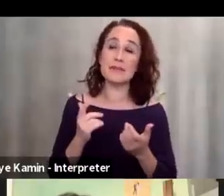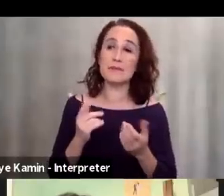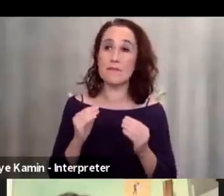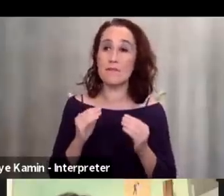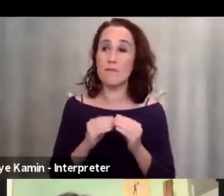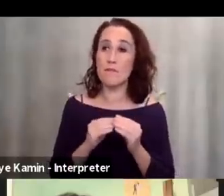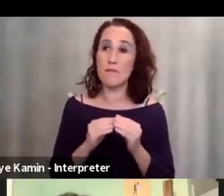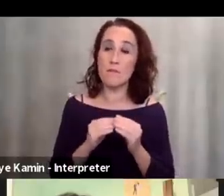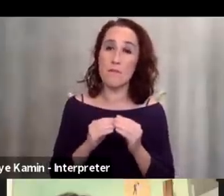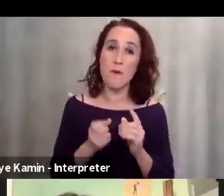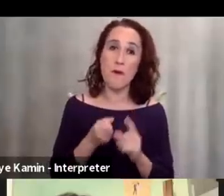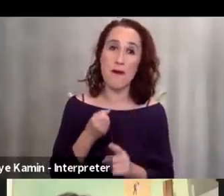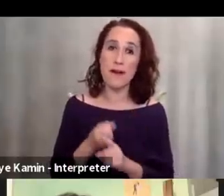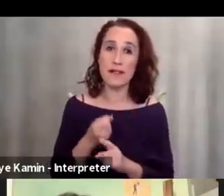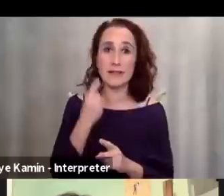to sort of